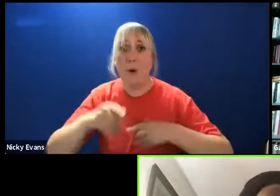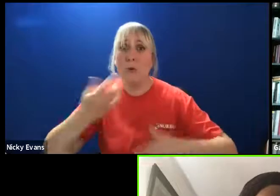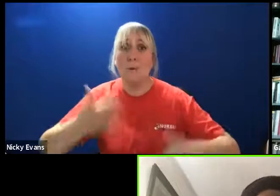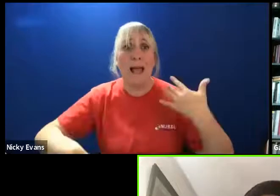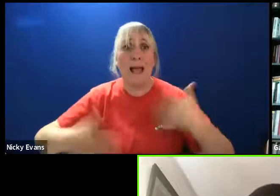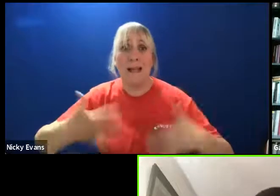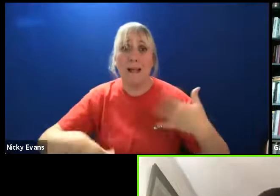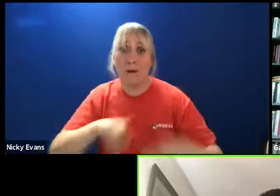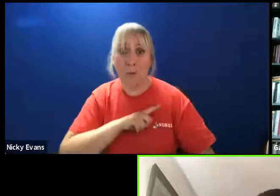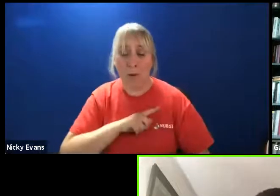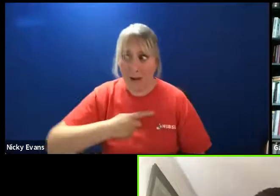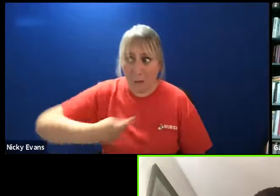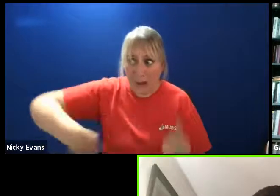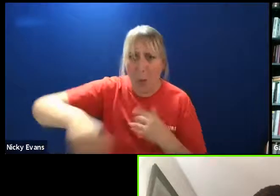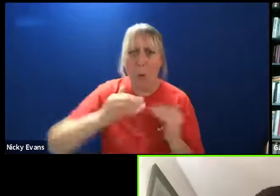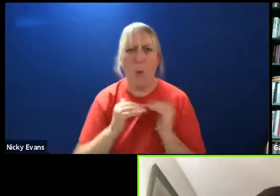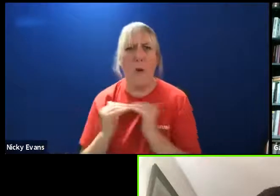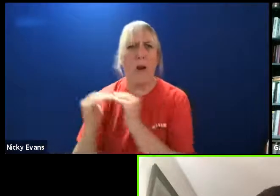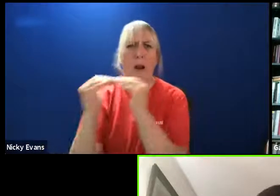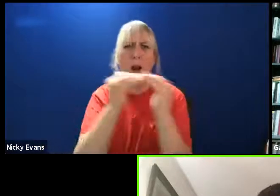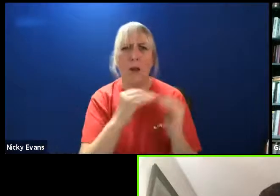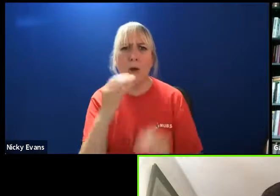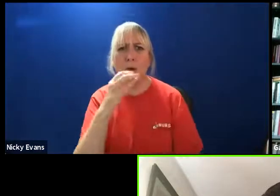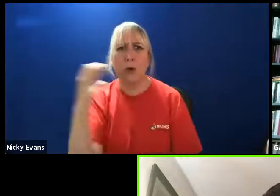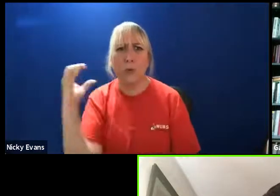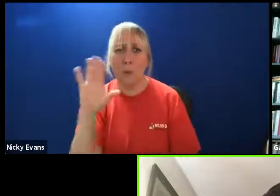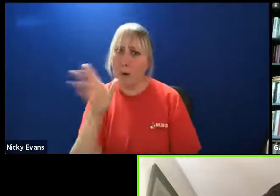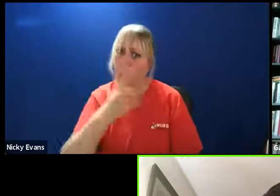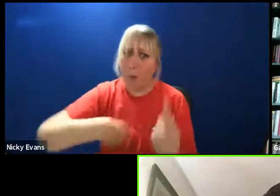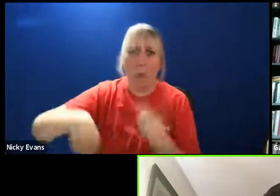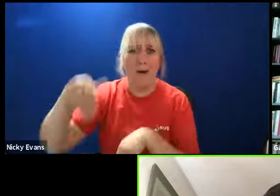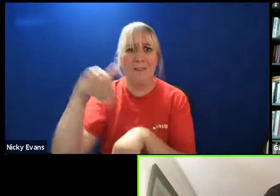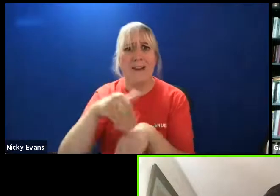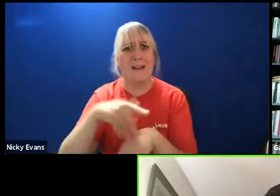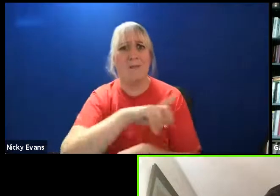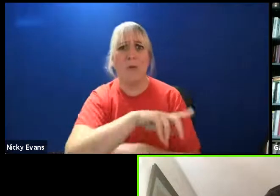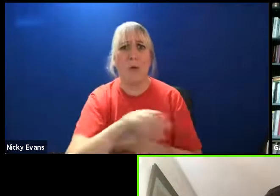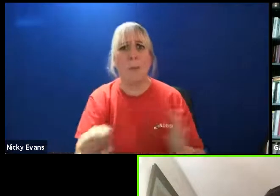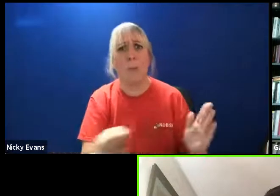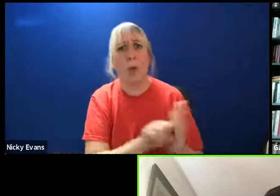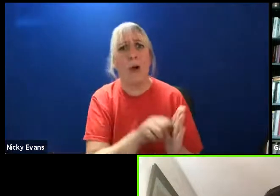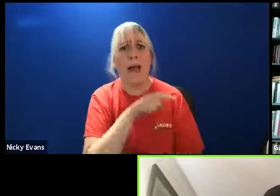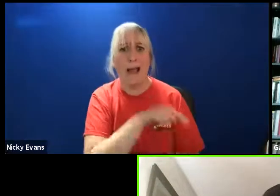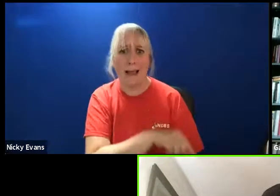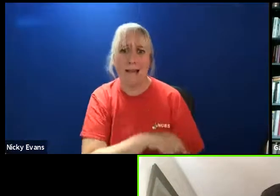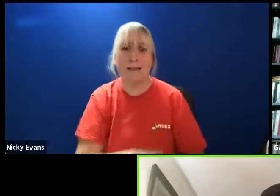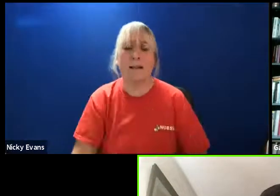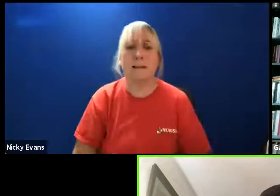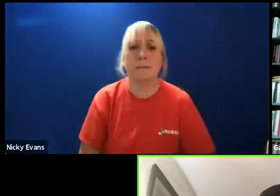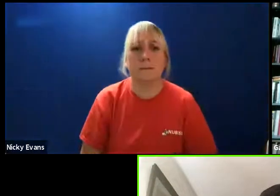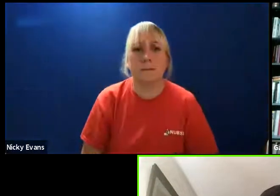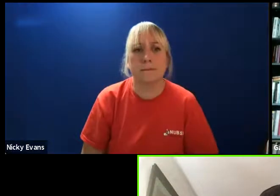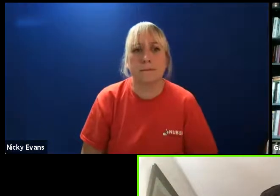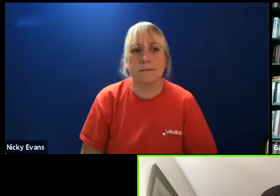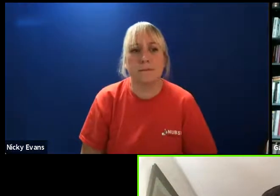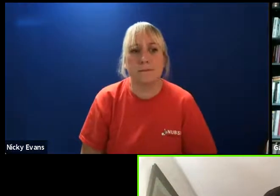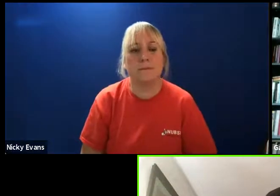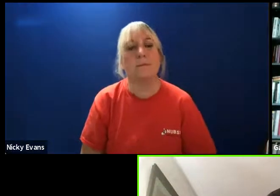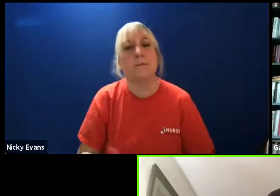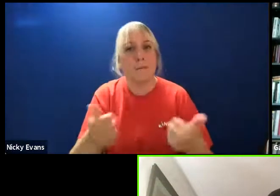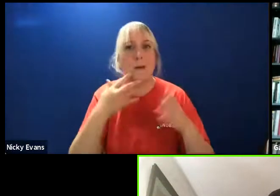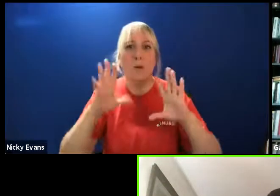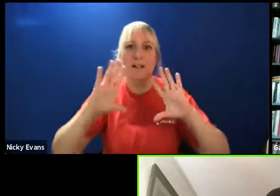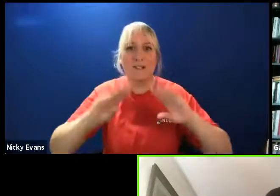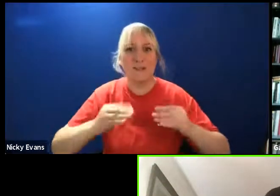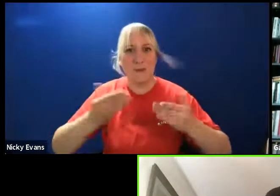are all Cubans and we are all affected by it. I'm going to stop there. Thank you very much for the time,